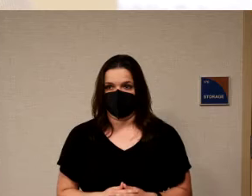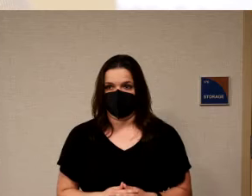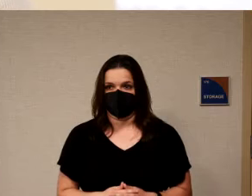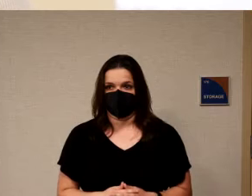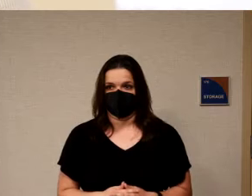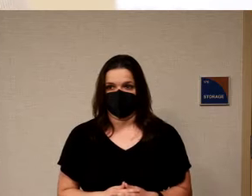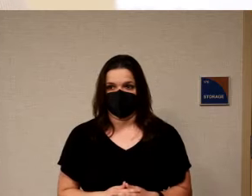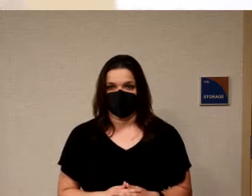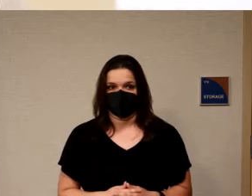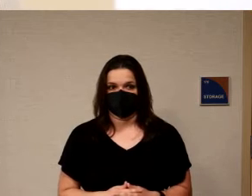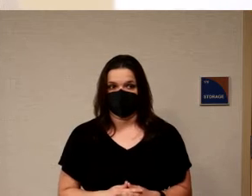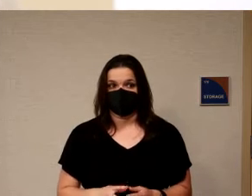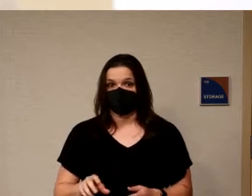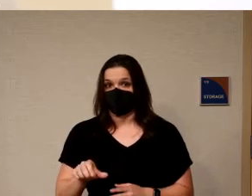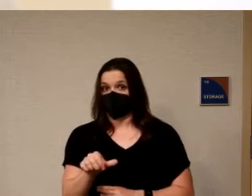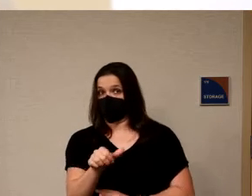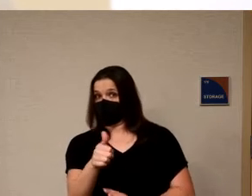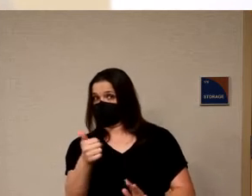Any other